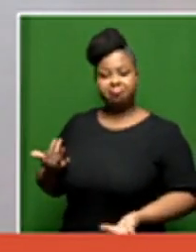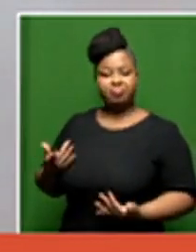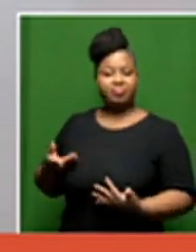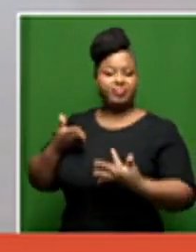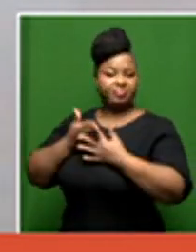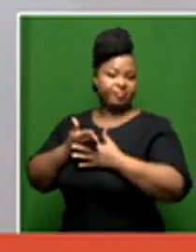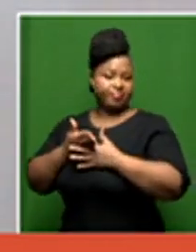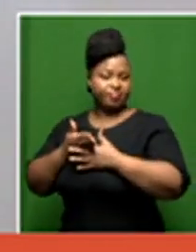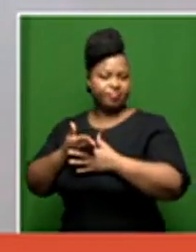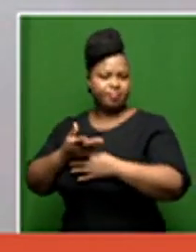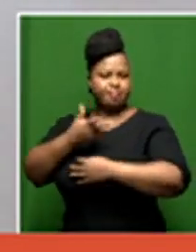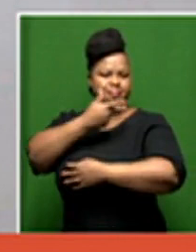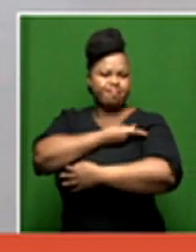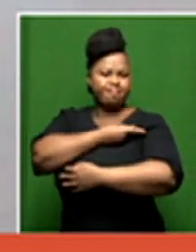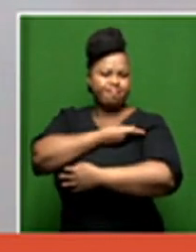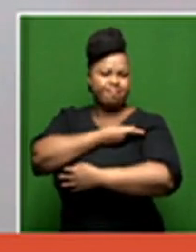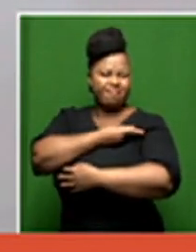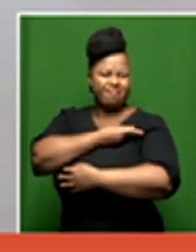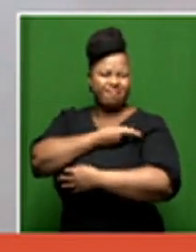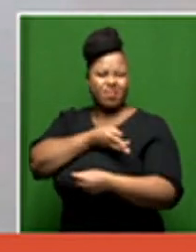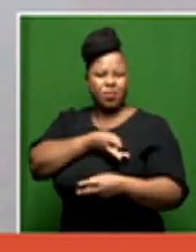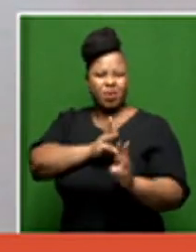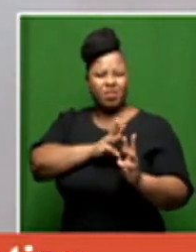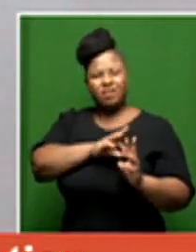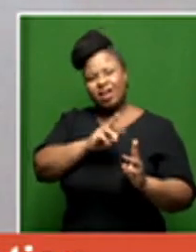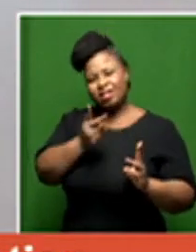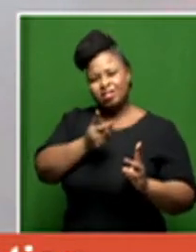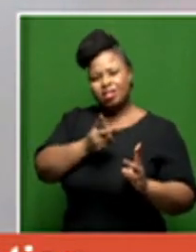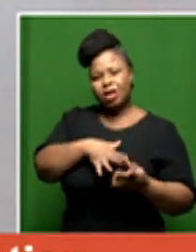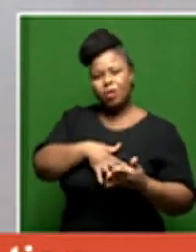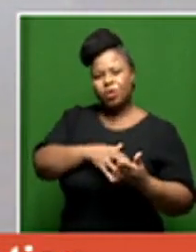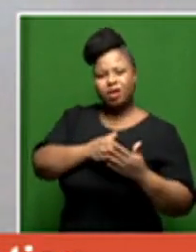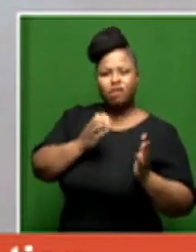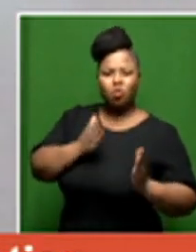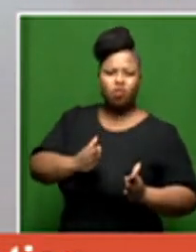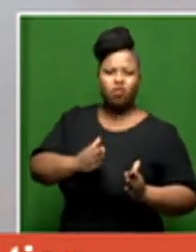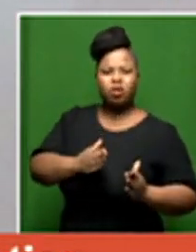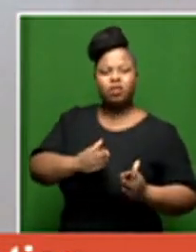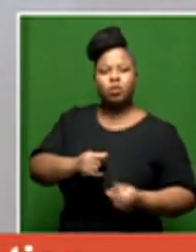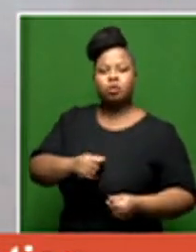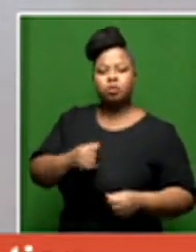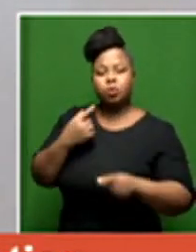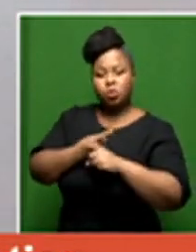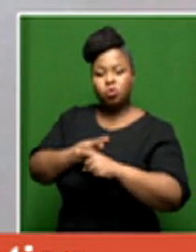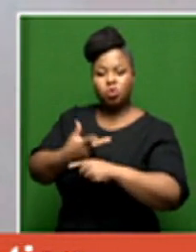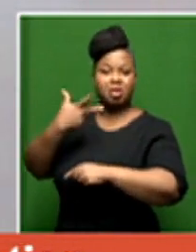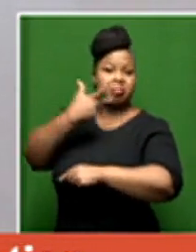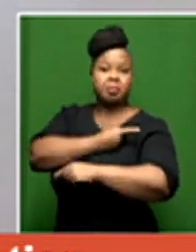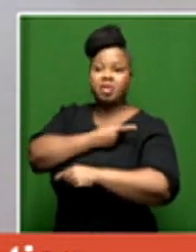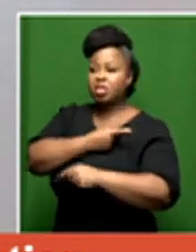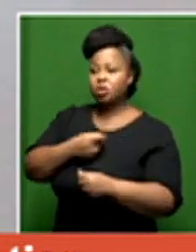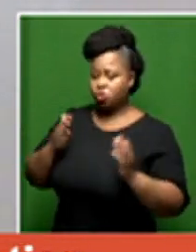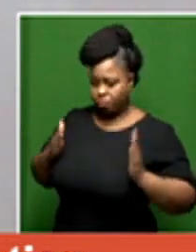accessing or having another form of either a weaker version of a germ inserted in their